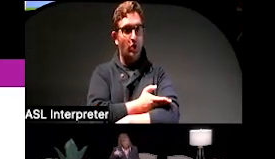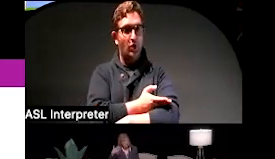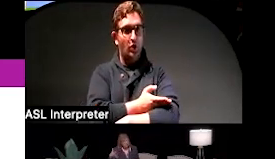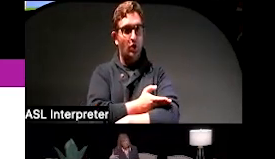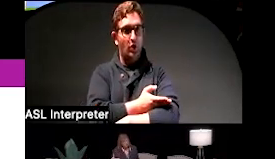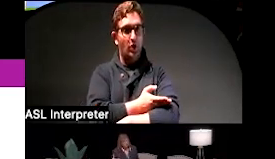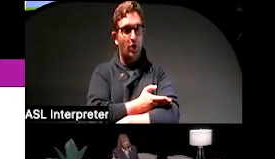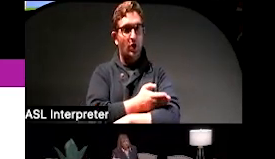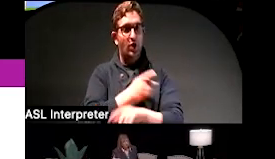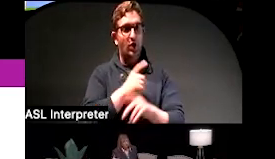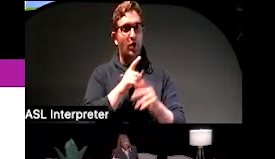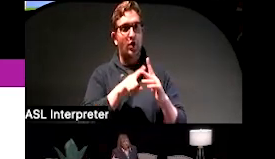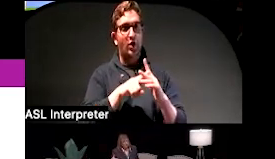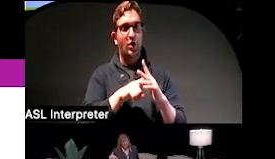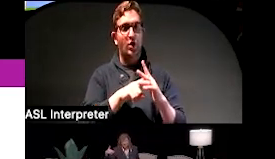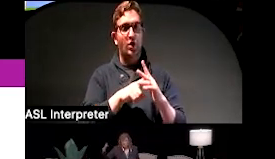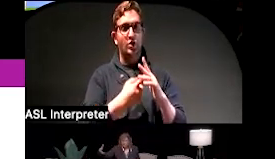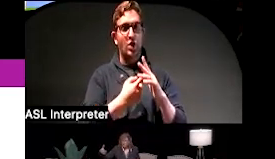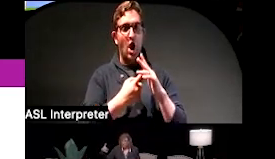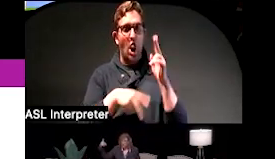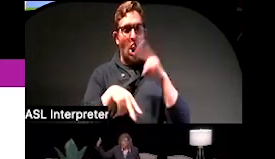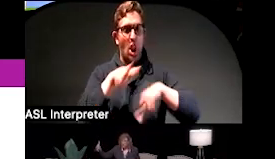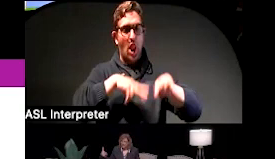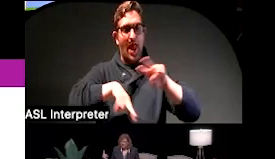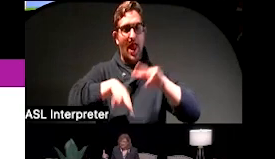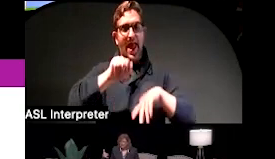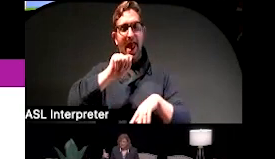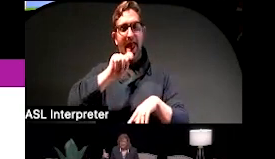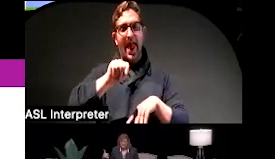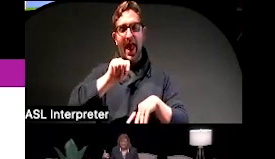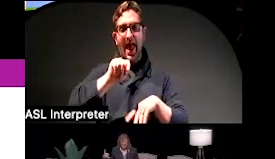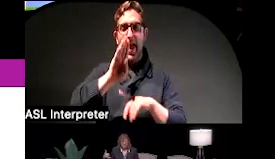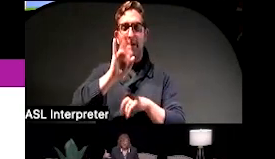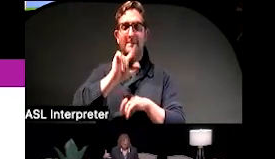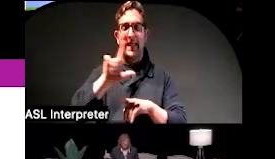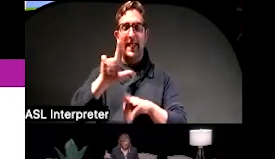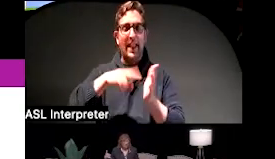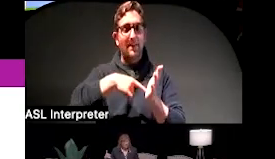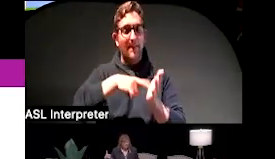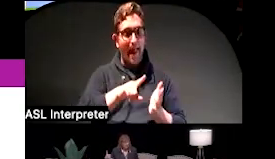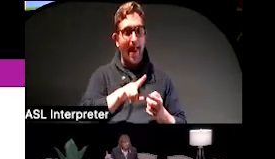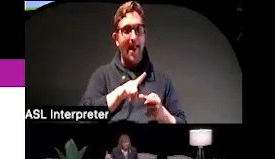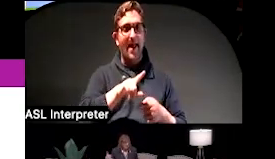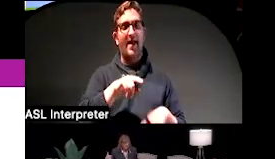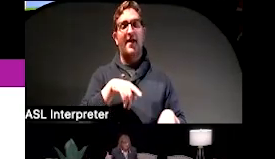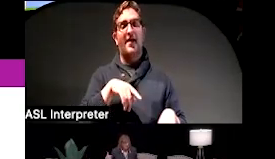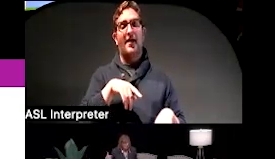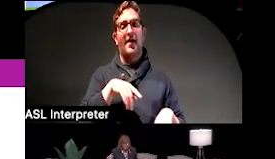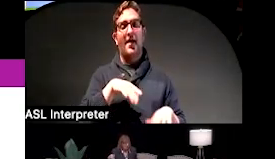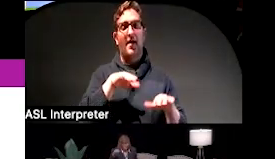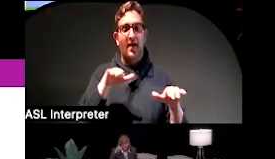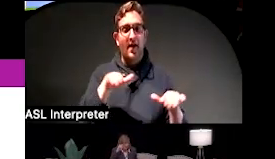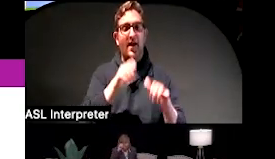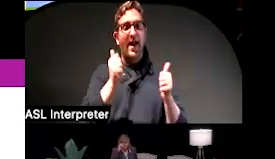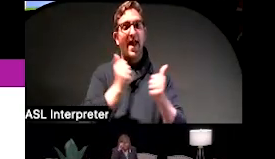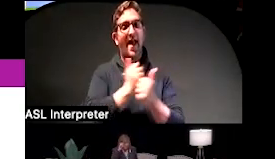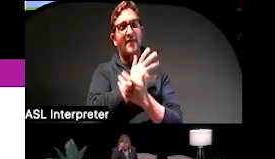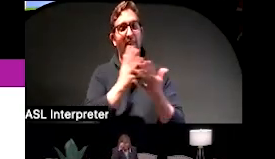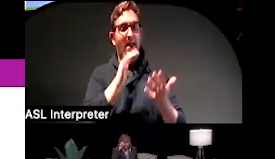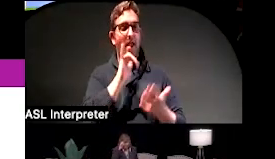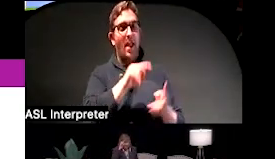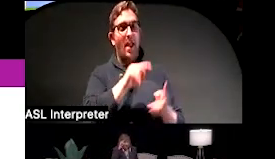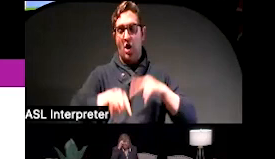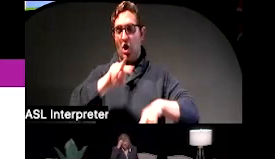starts looking at bill paying and starts looking at things that weren't being done that they thought was being done.